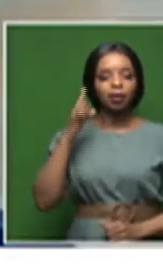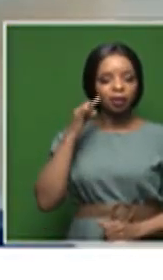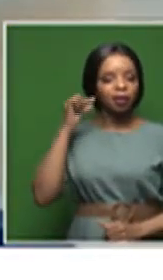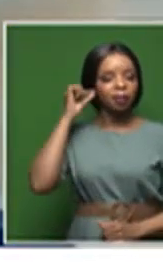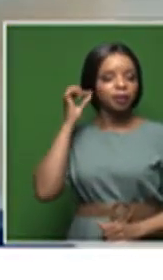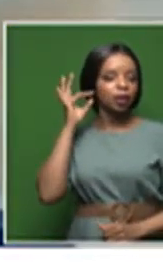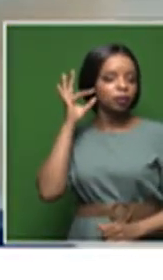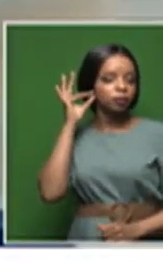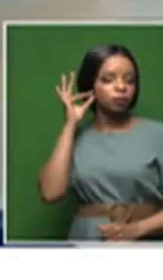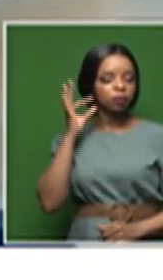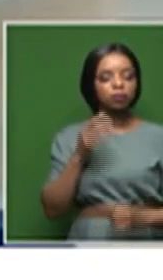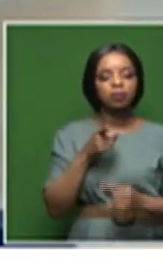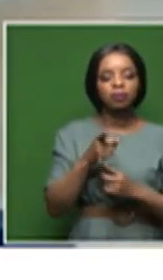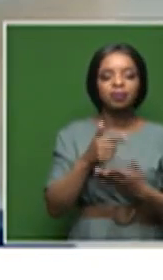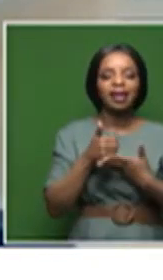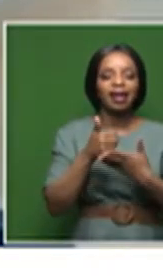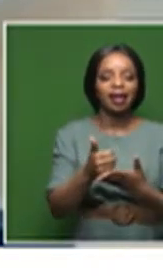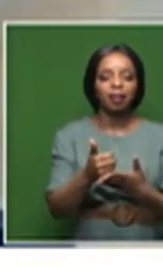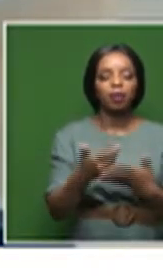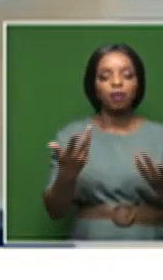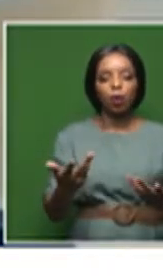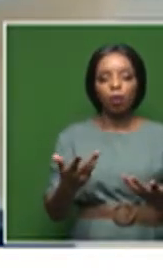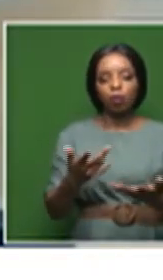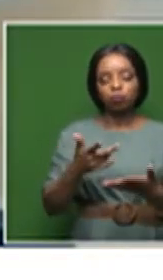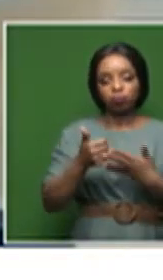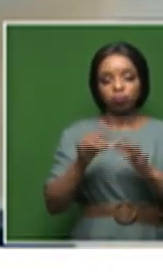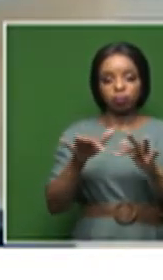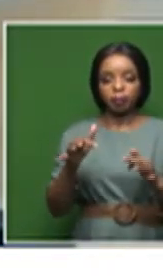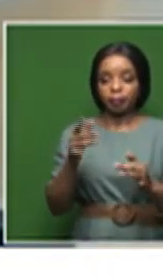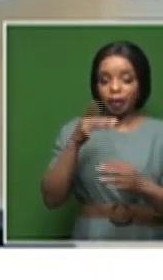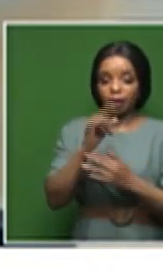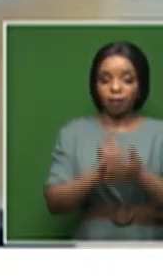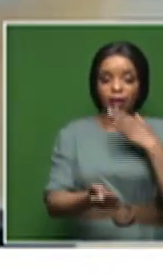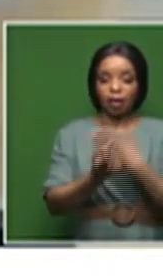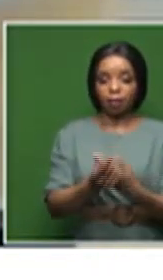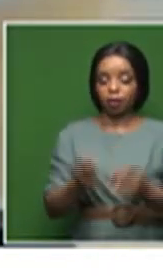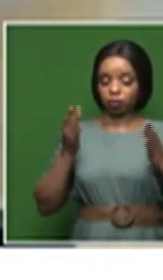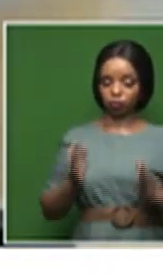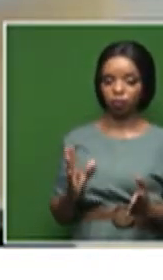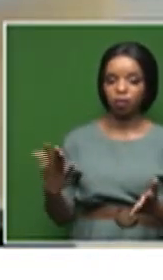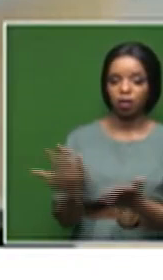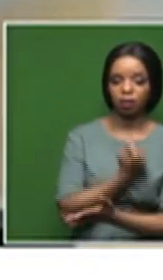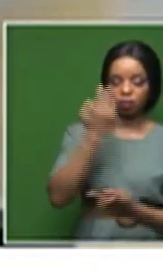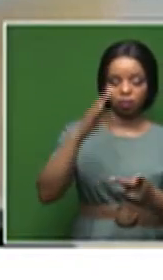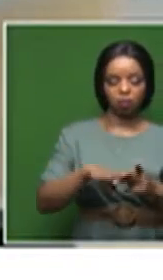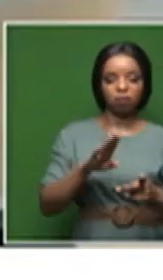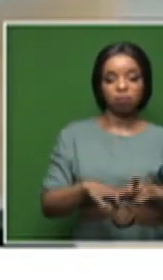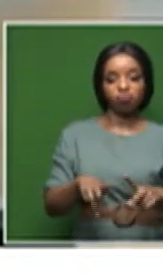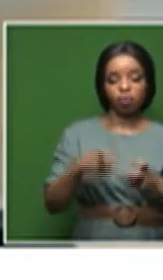earring that helps eradicate the chances of human trafficking, gender-based violence, and also rape.